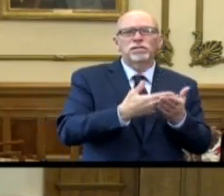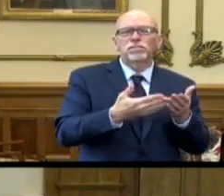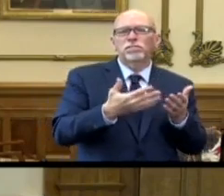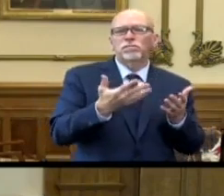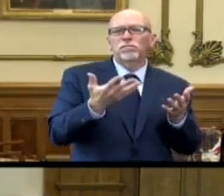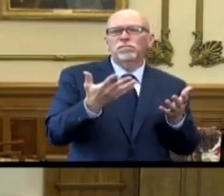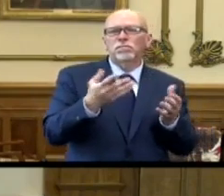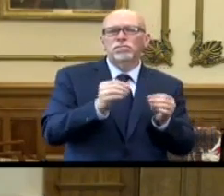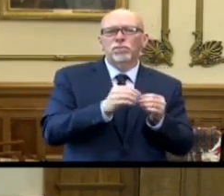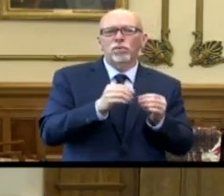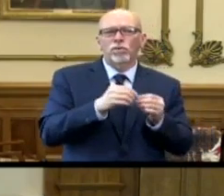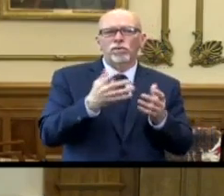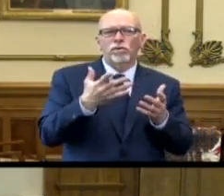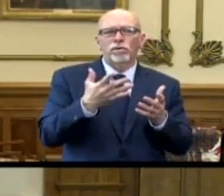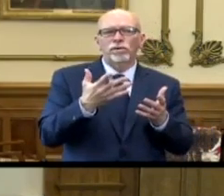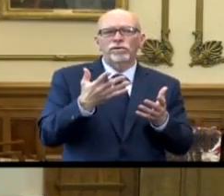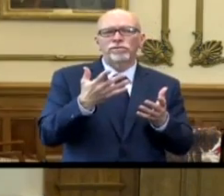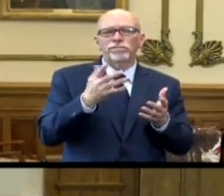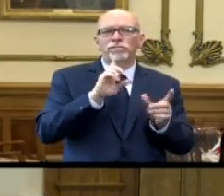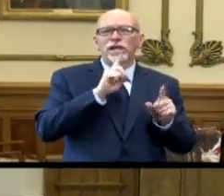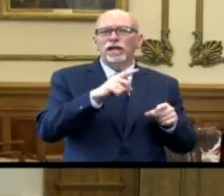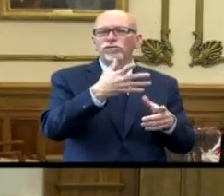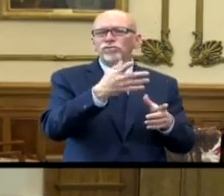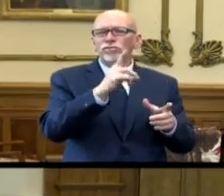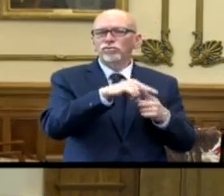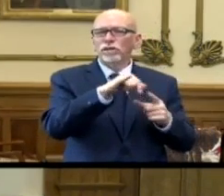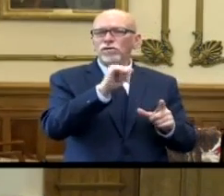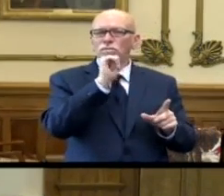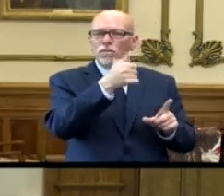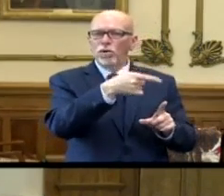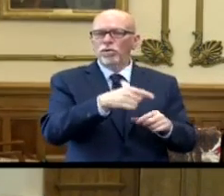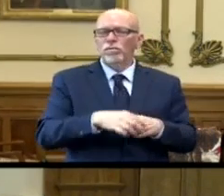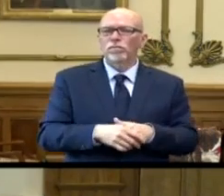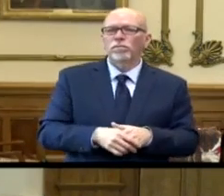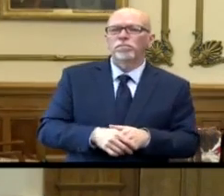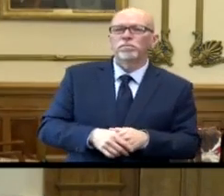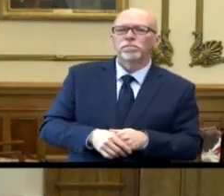more flavor to that answer. Sure.